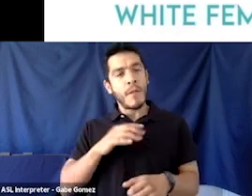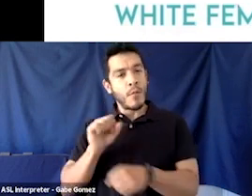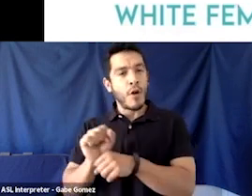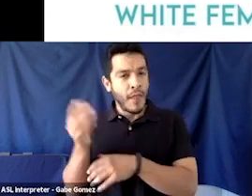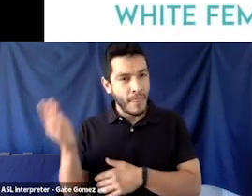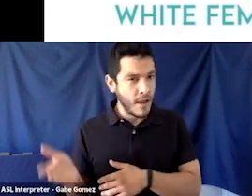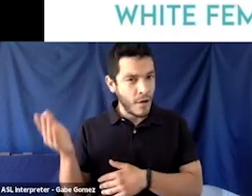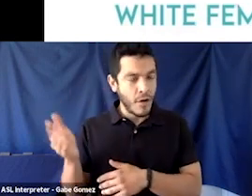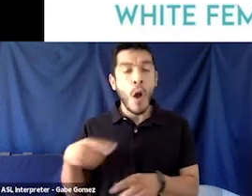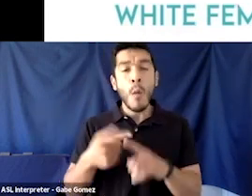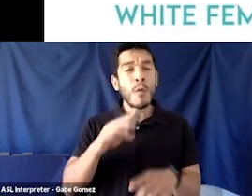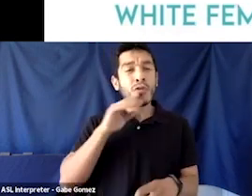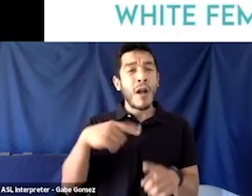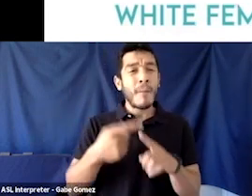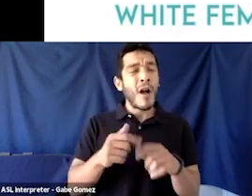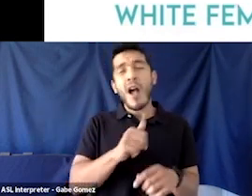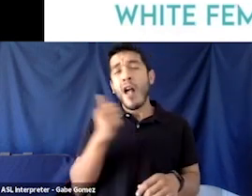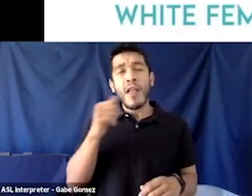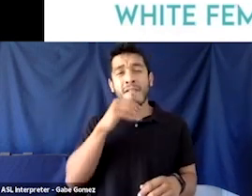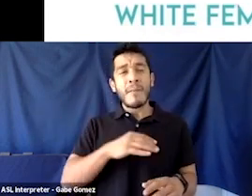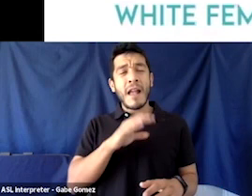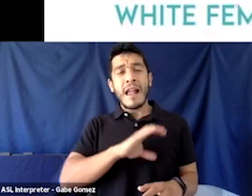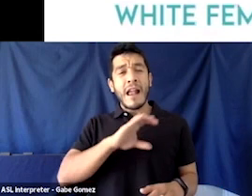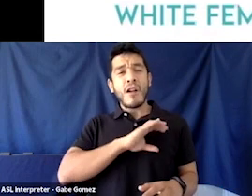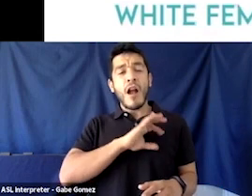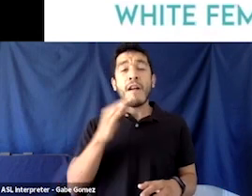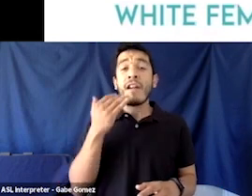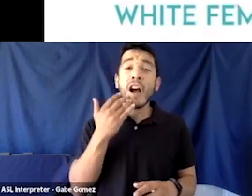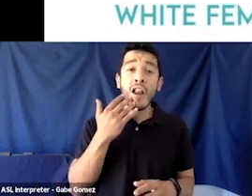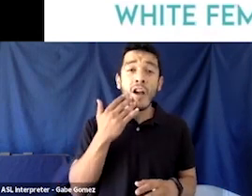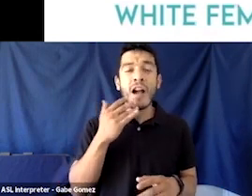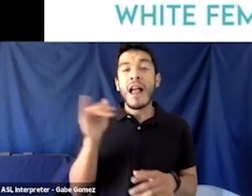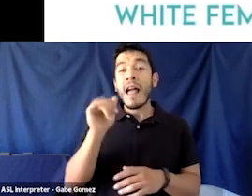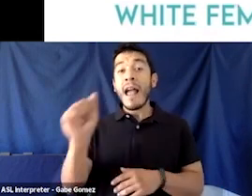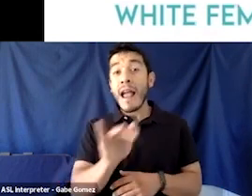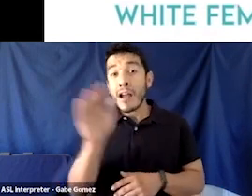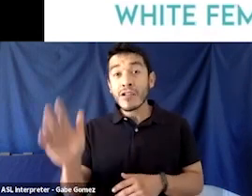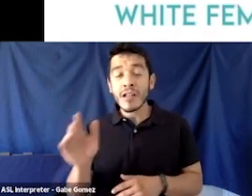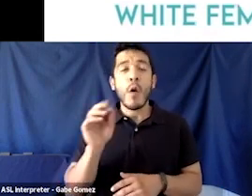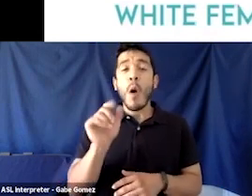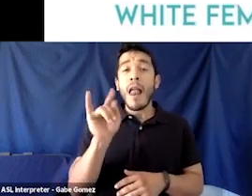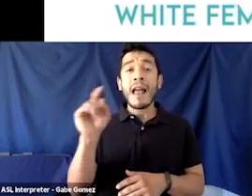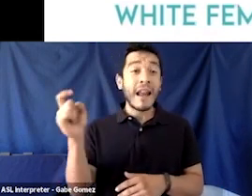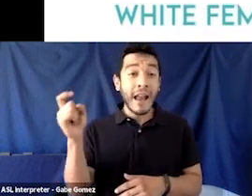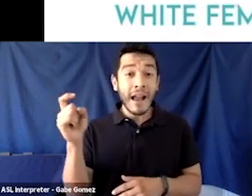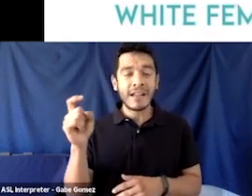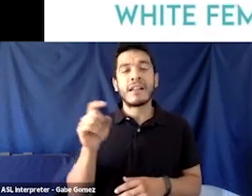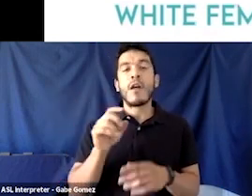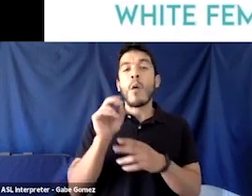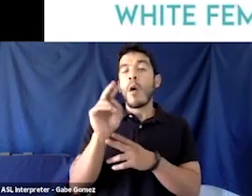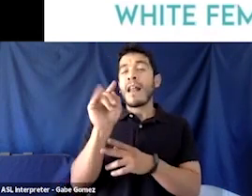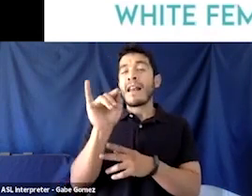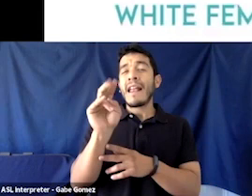female characters of color, we are talking about Asian, Asian American, South Asian, Latinx, Native and